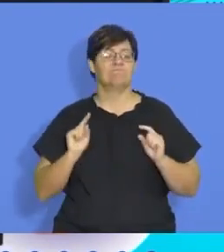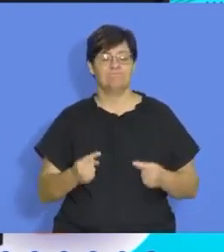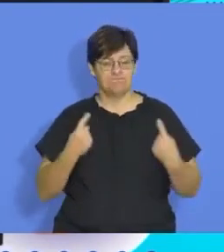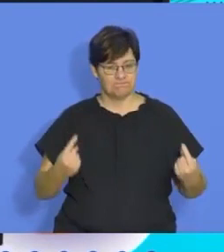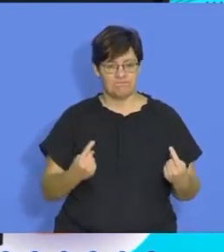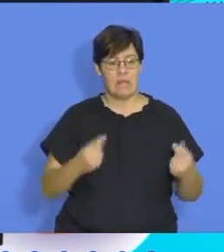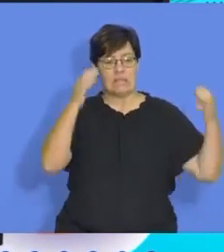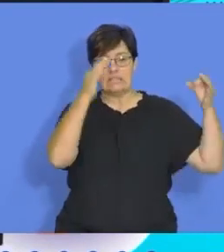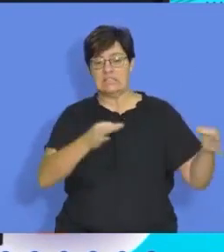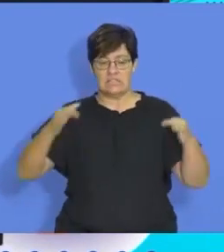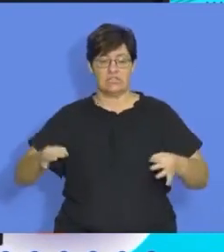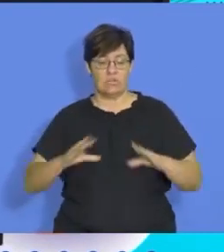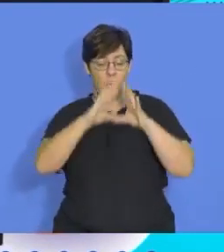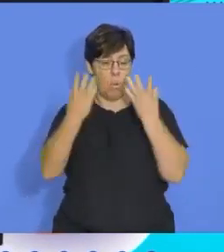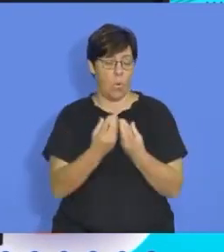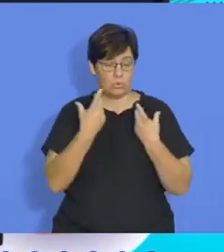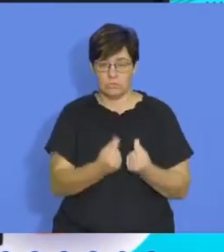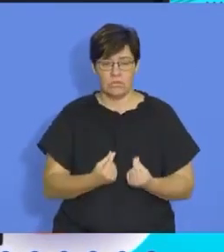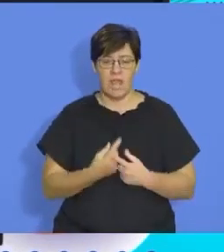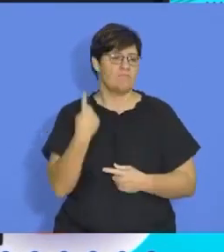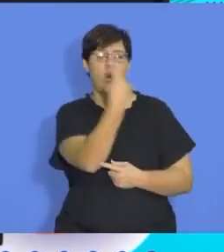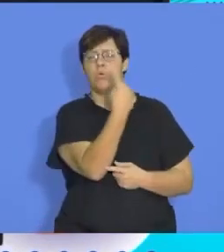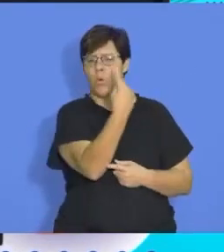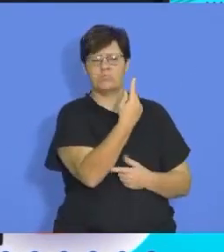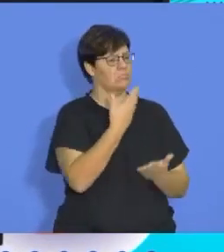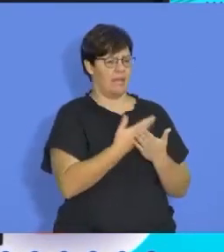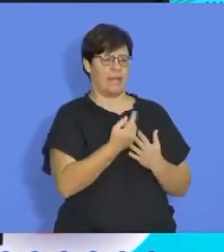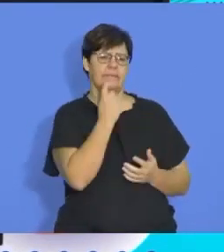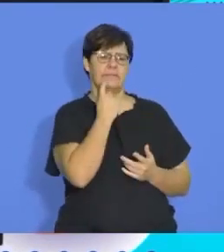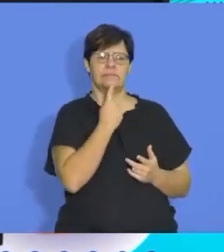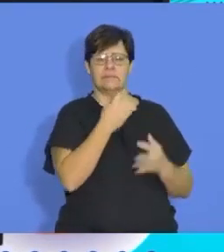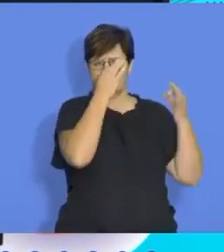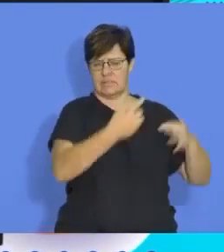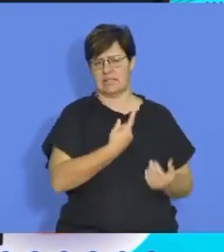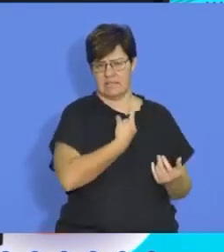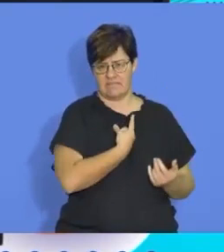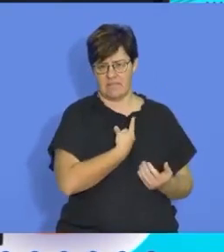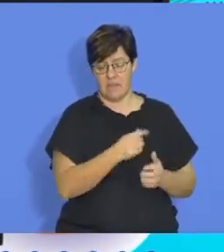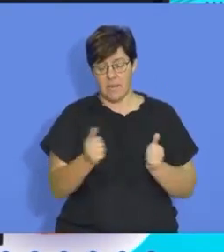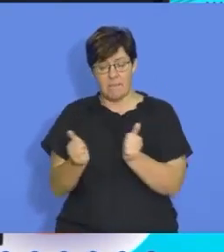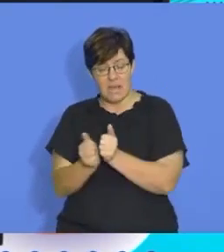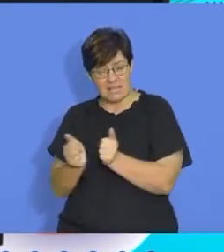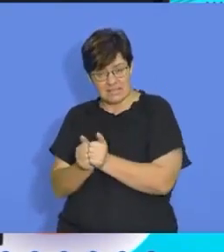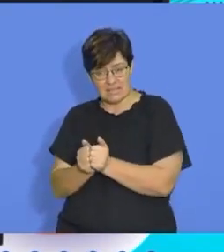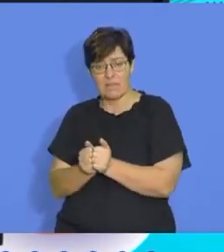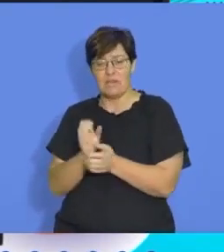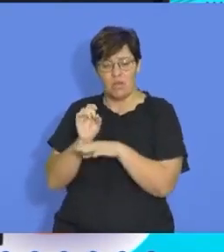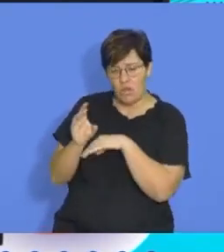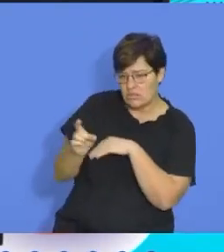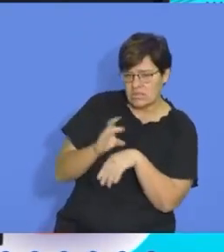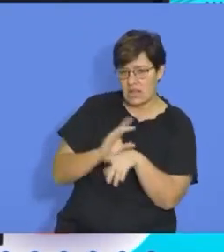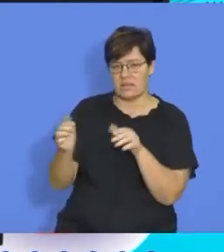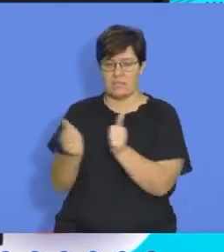remember, you cannot make all the decisions. If it was a sole trader, obviously you can. But in a partnership, you've